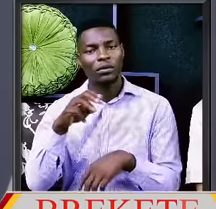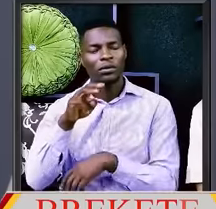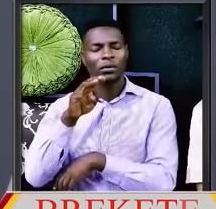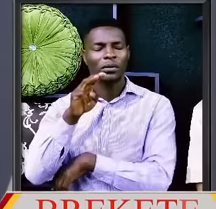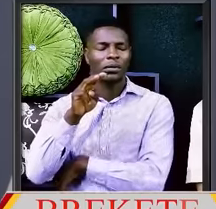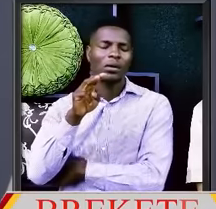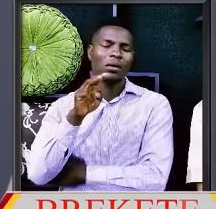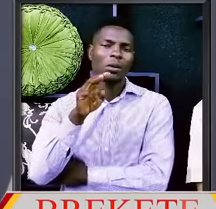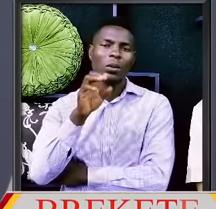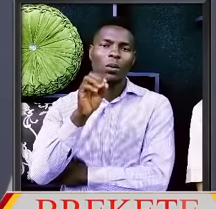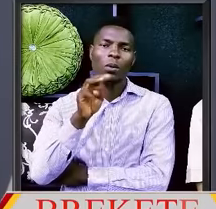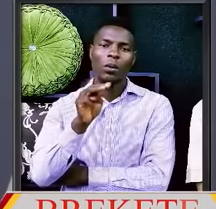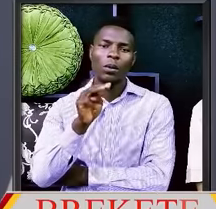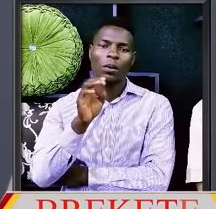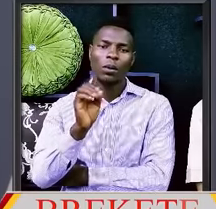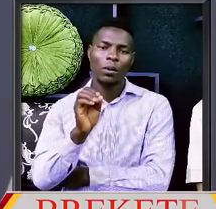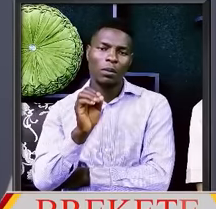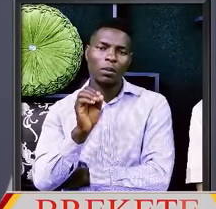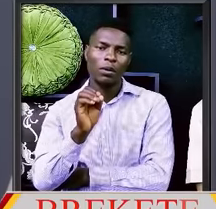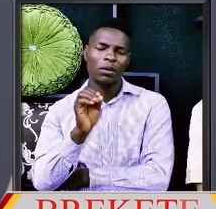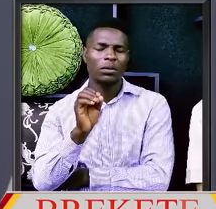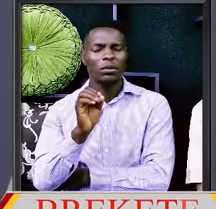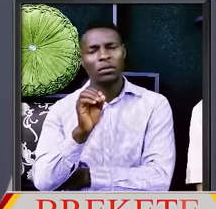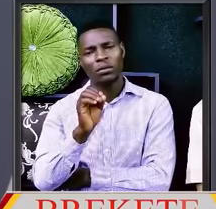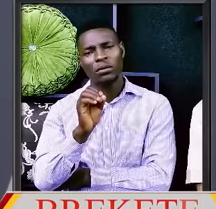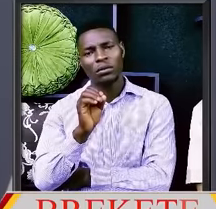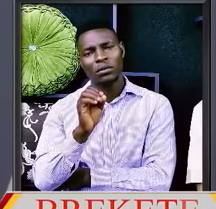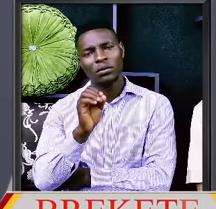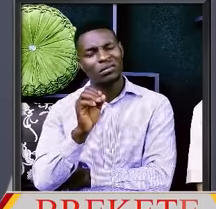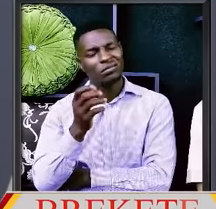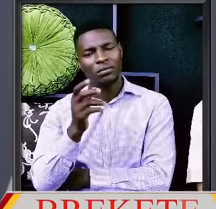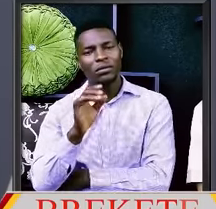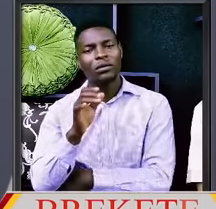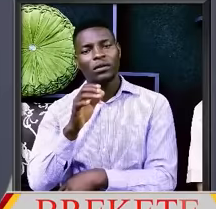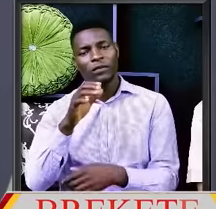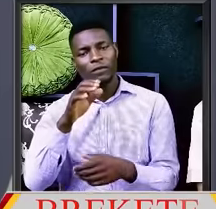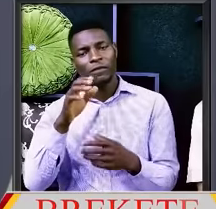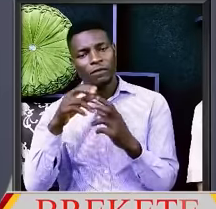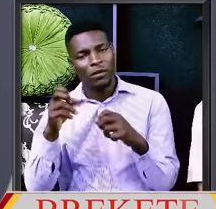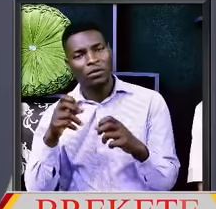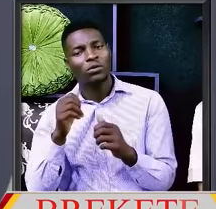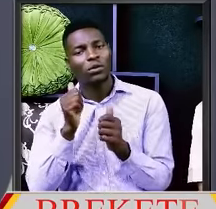Umozu village. Which family? Which kindred?